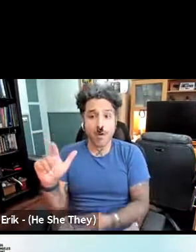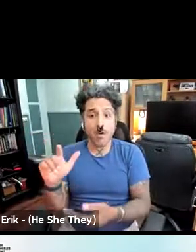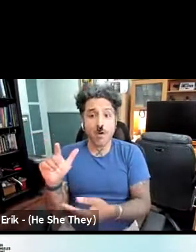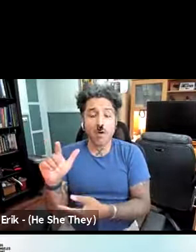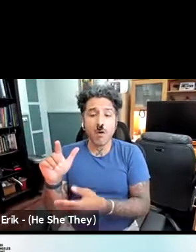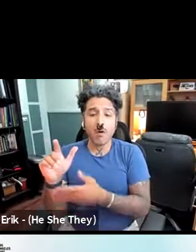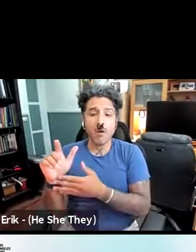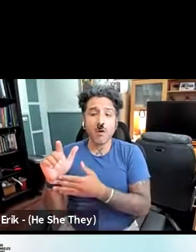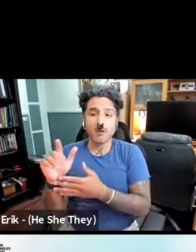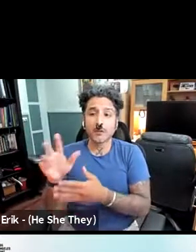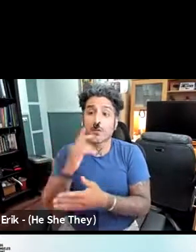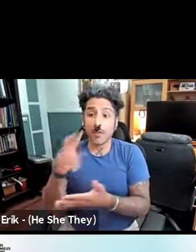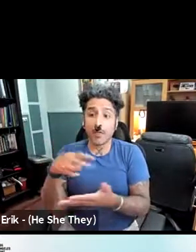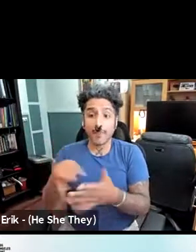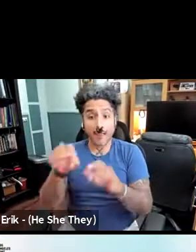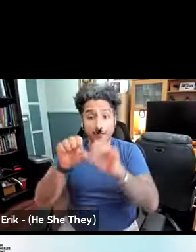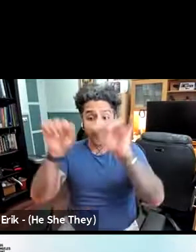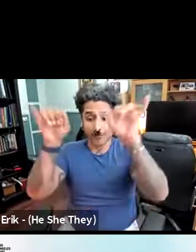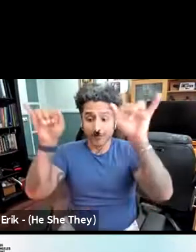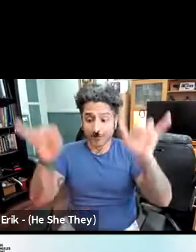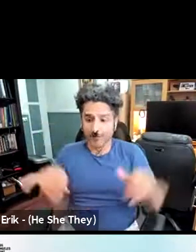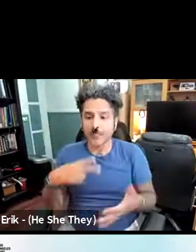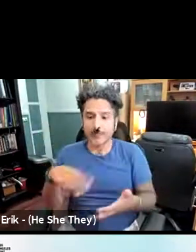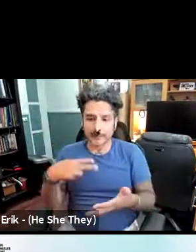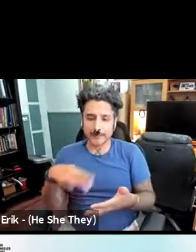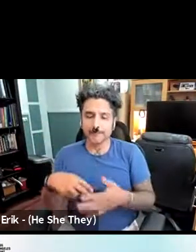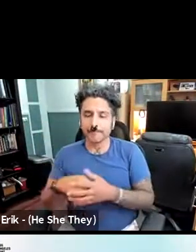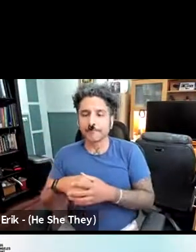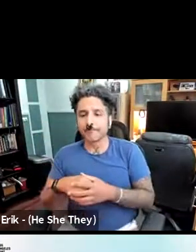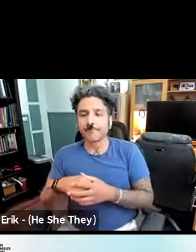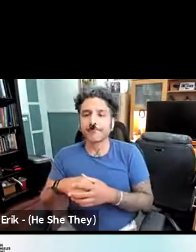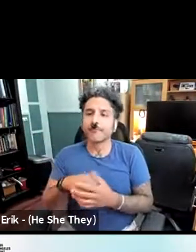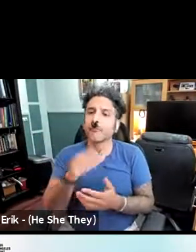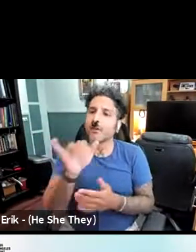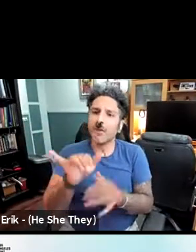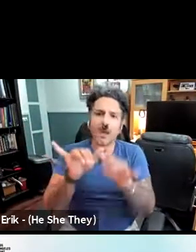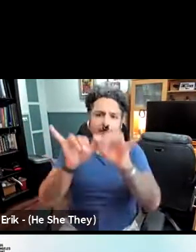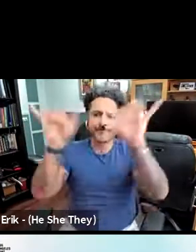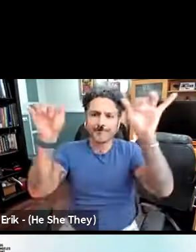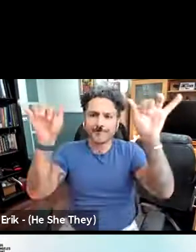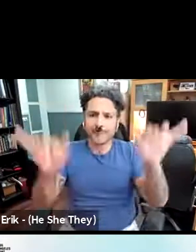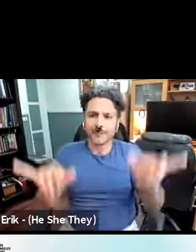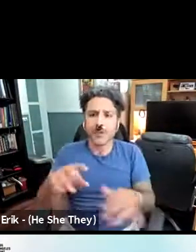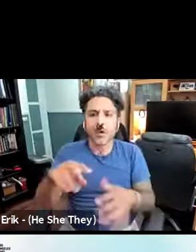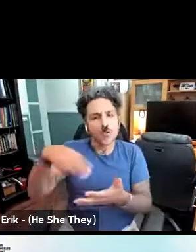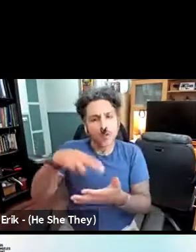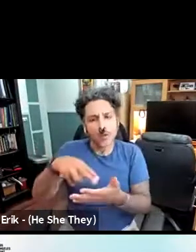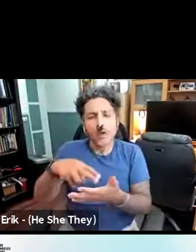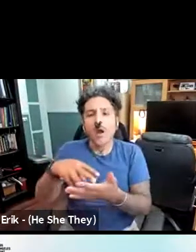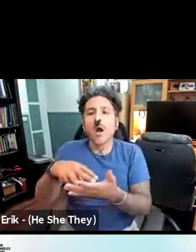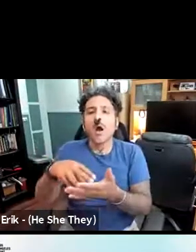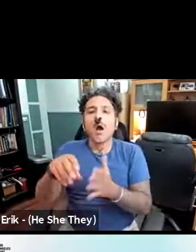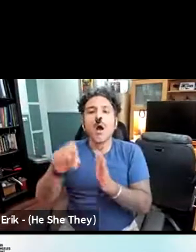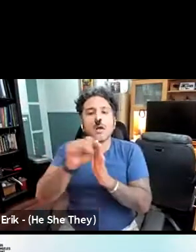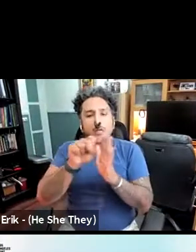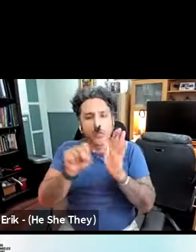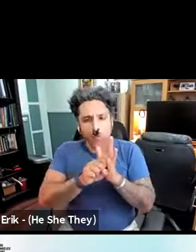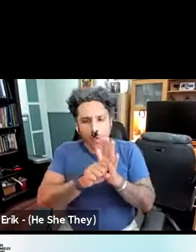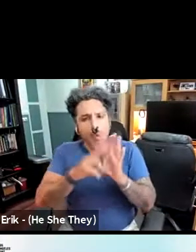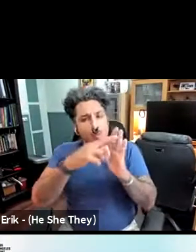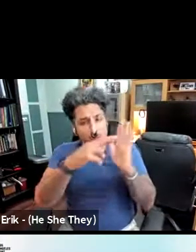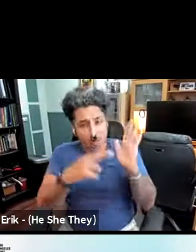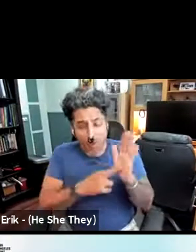scene is structural. Believe it or not, it's structural because it's teaching you responsibility